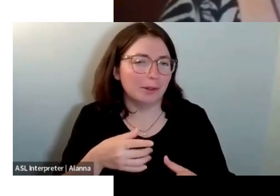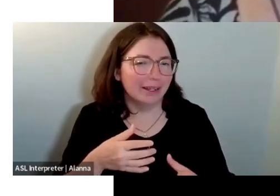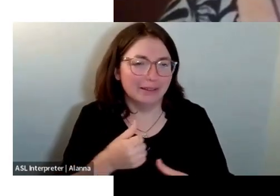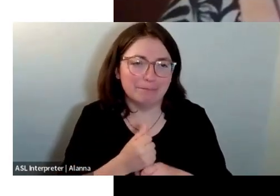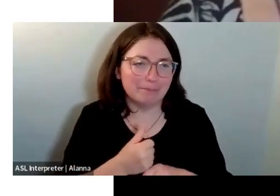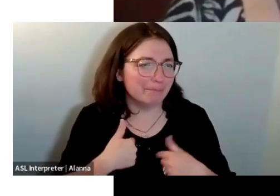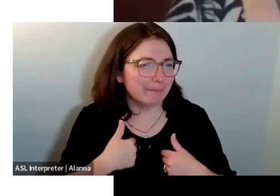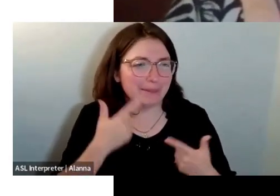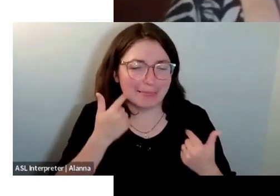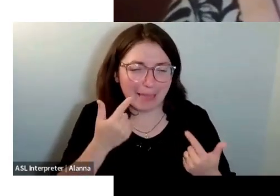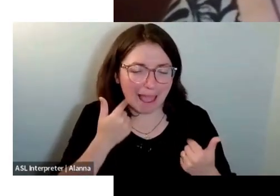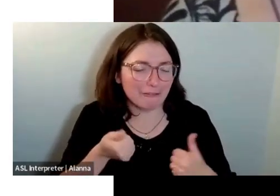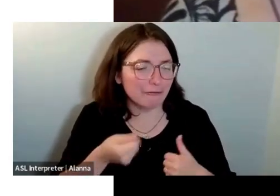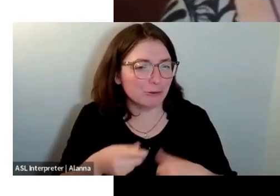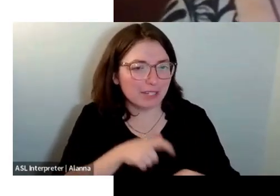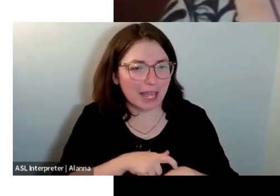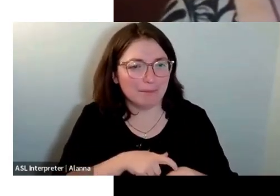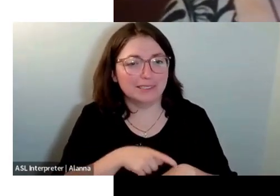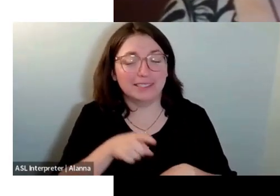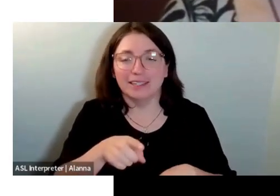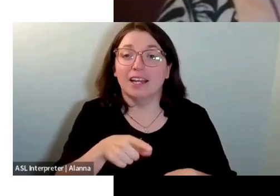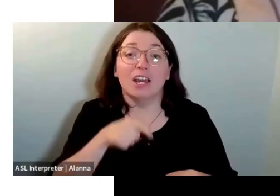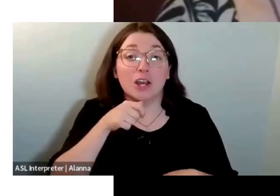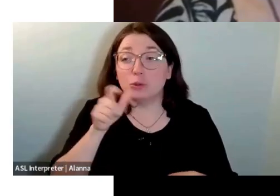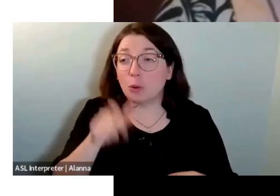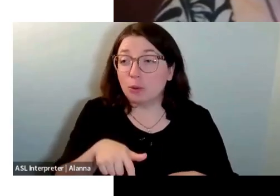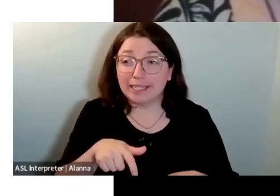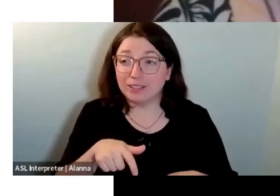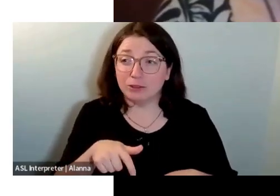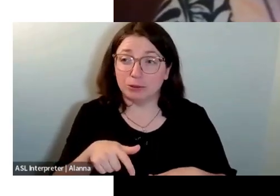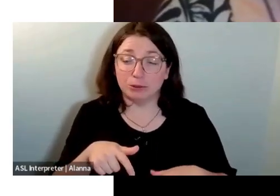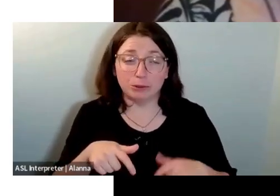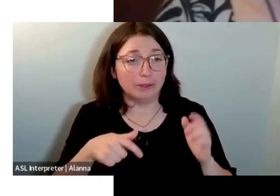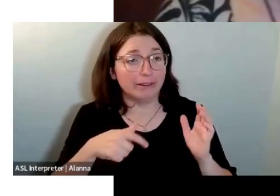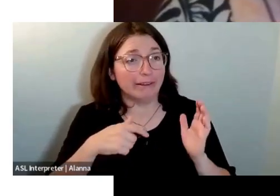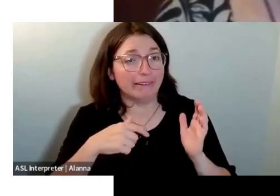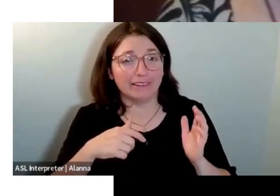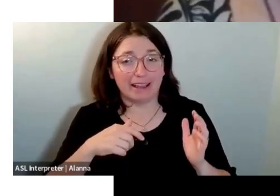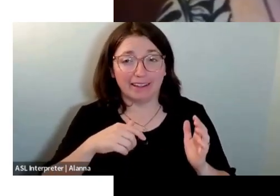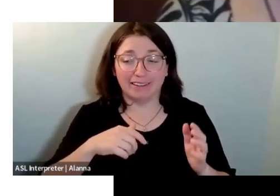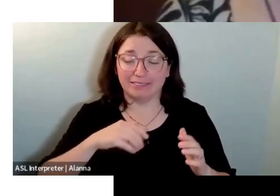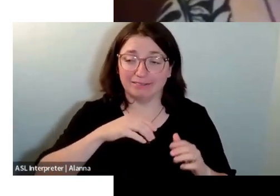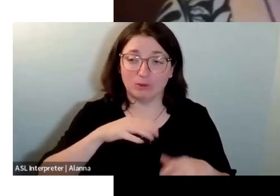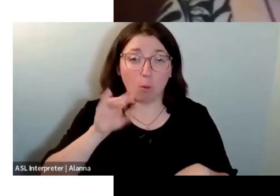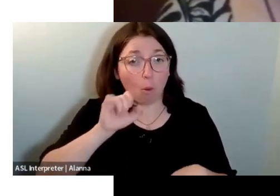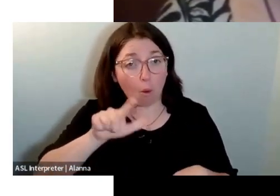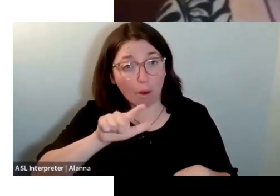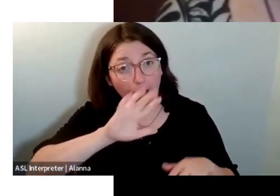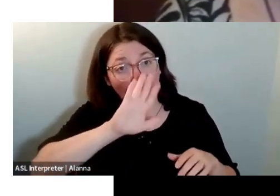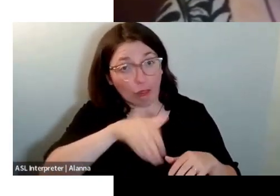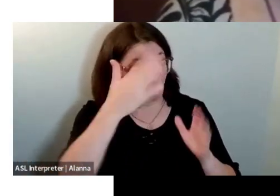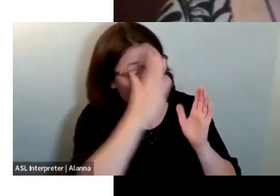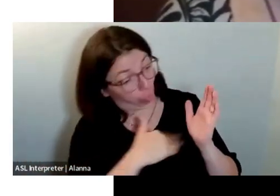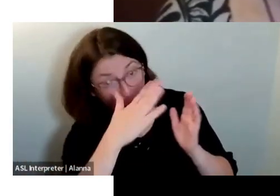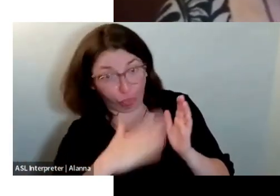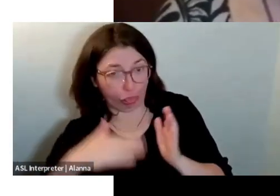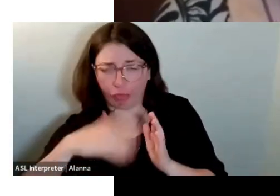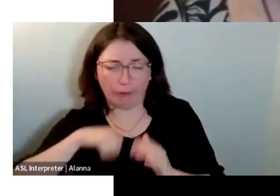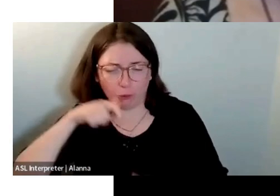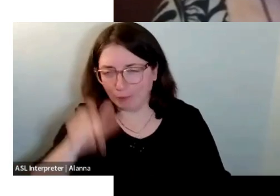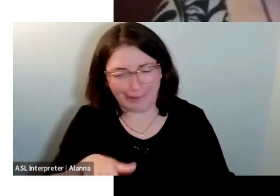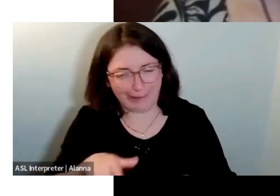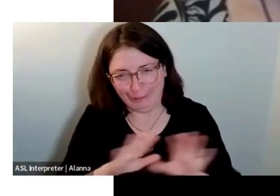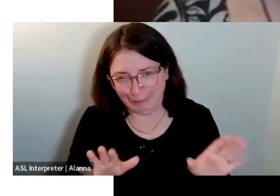too much oil. That one, I just laughed. It's like, I'm going to remember that. Um,